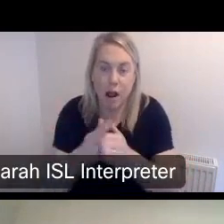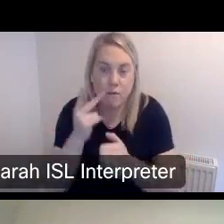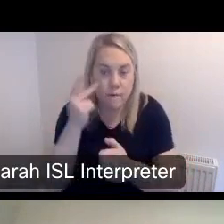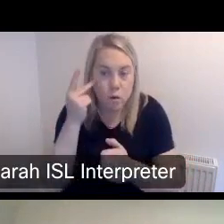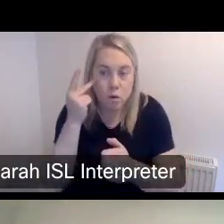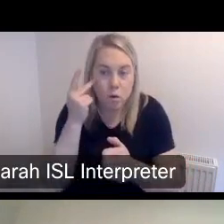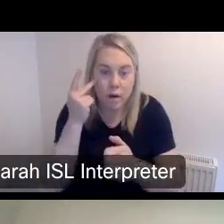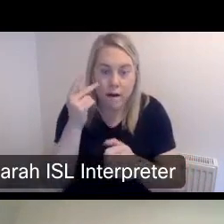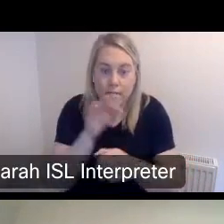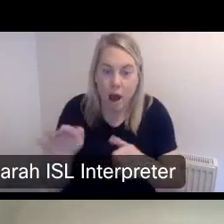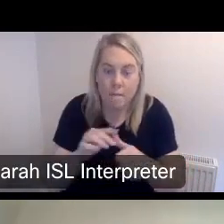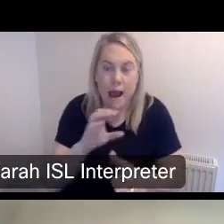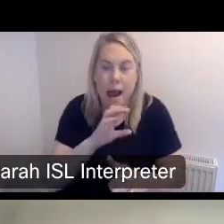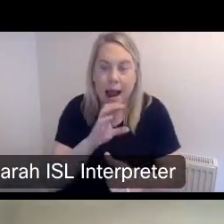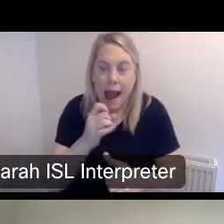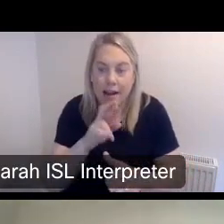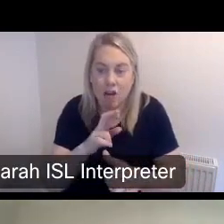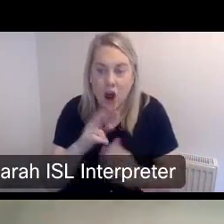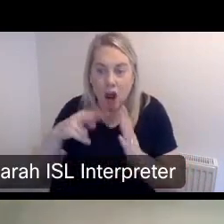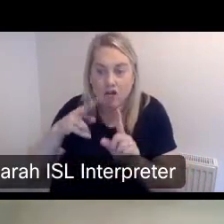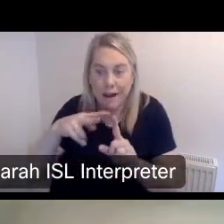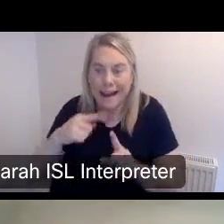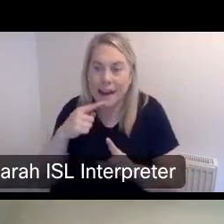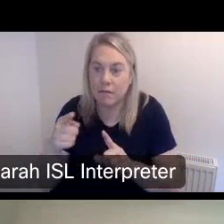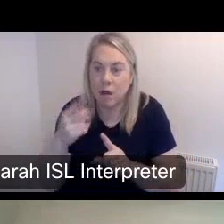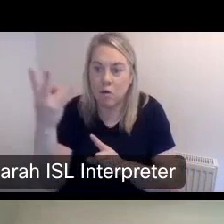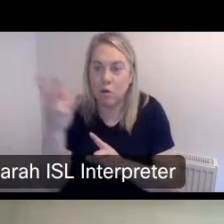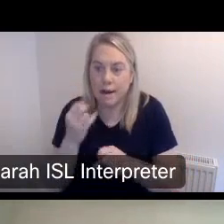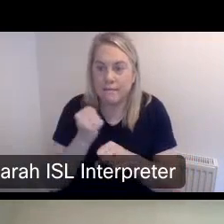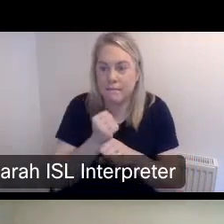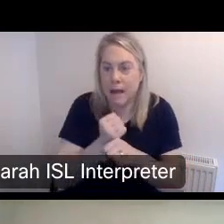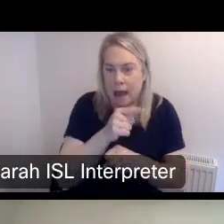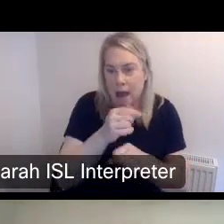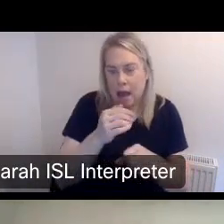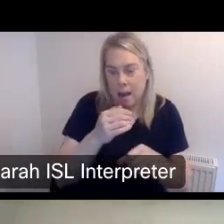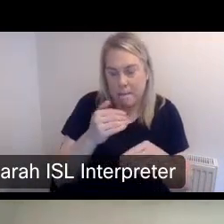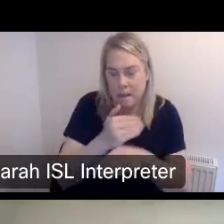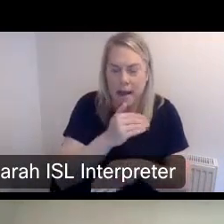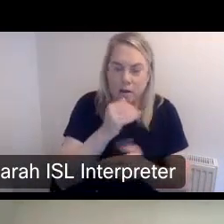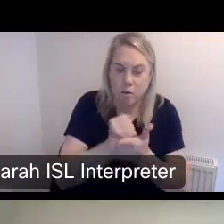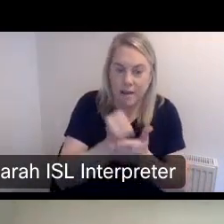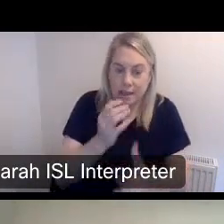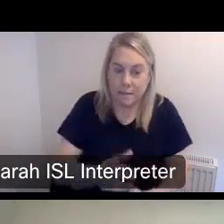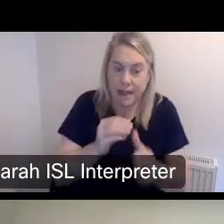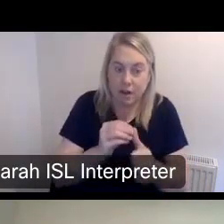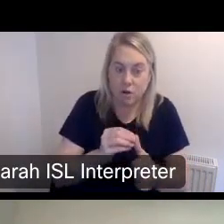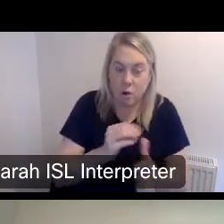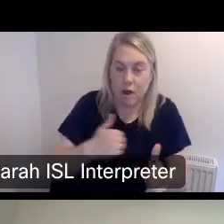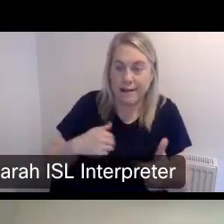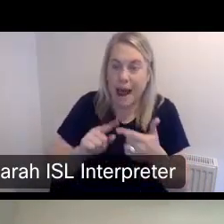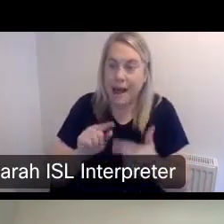cancer screening that were requested by the patient, and that's specific to breast, bowel, and cervical screening. But as